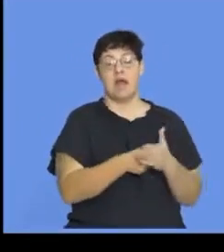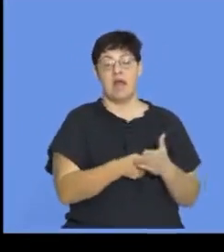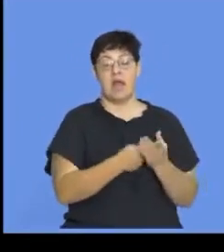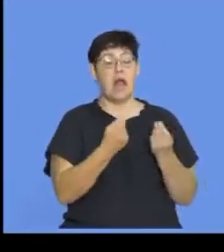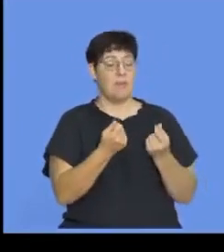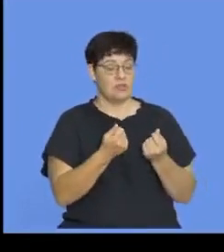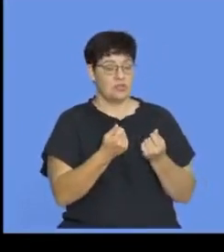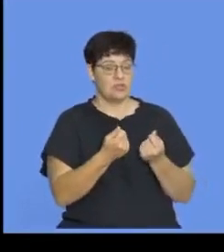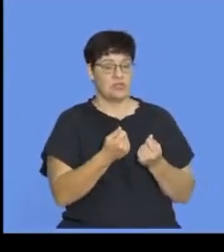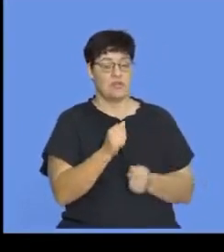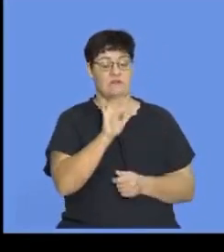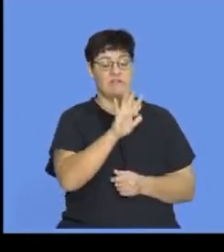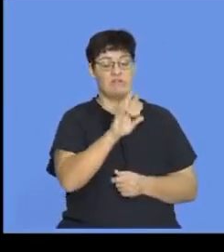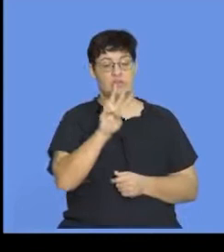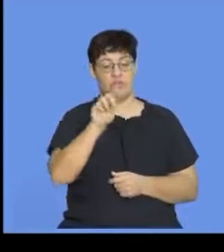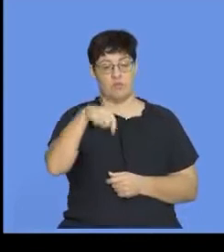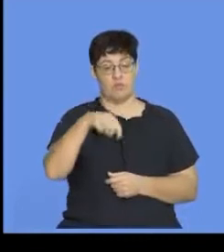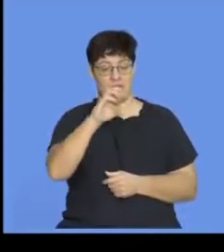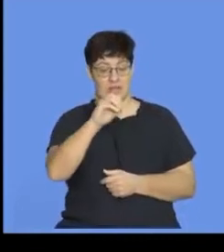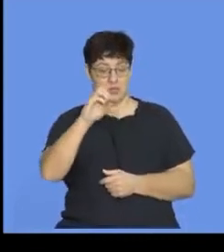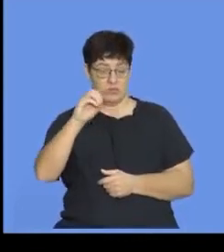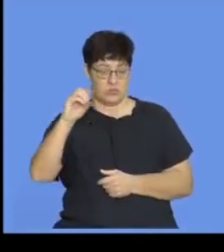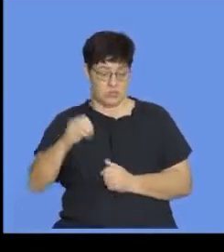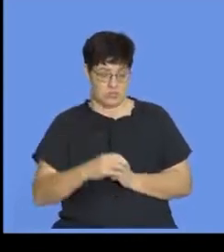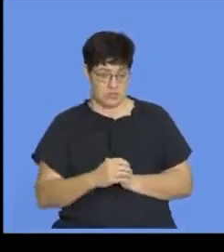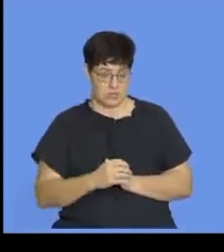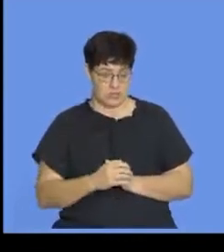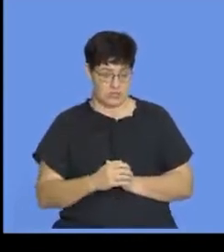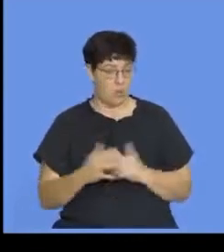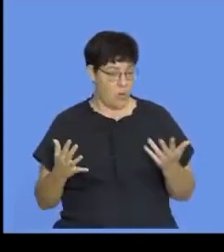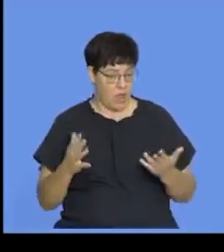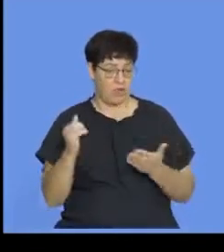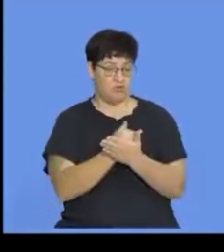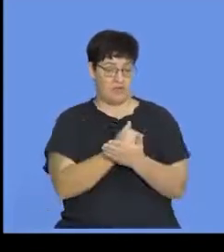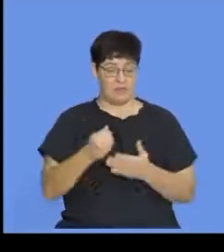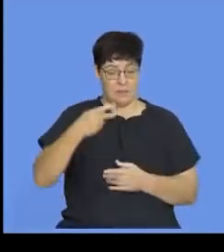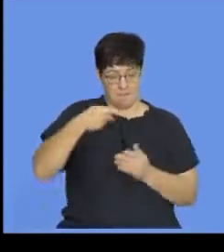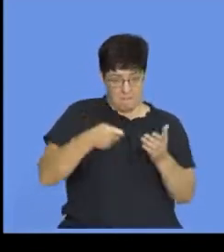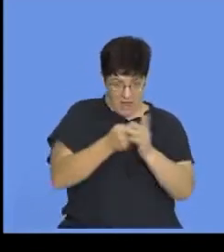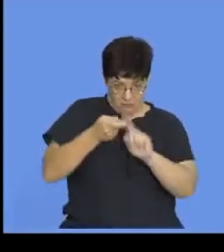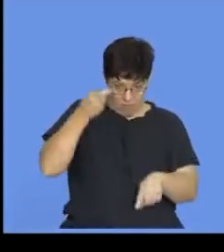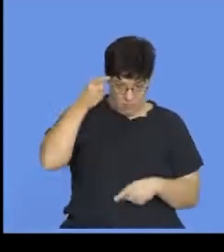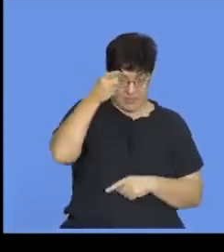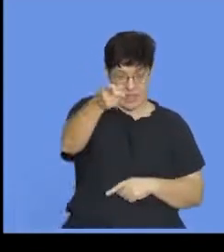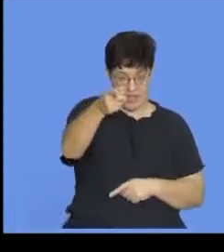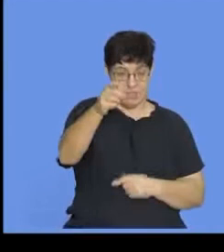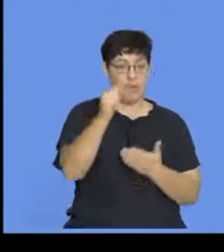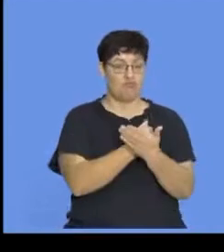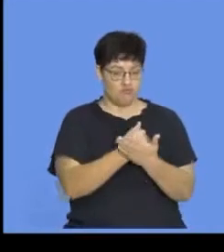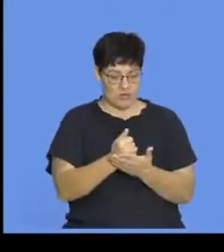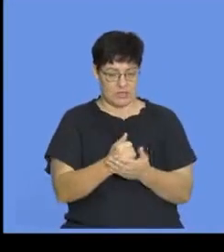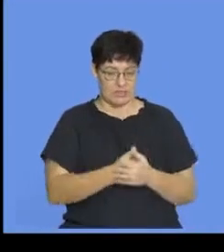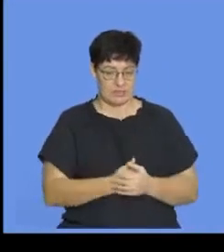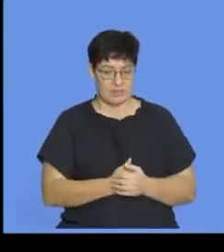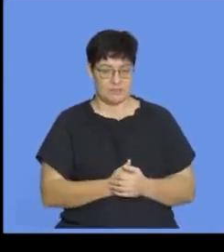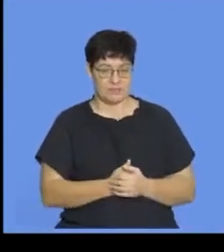of 52,000 Rand on credit. Remember, the credit purchases figure you want.